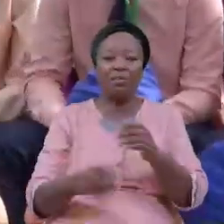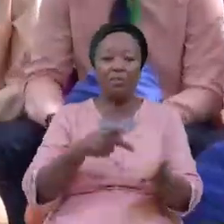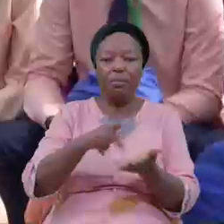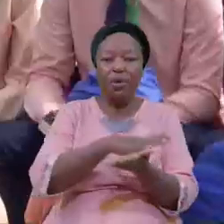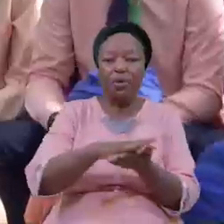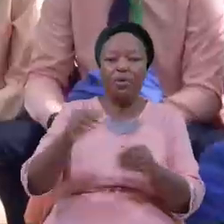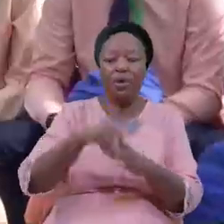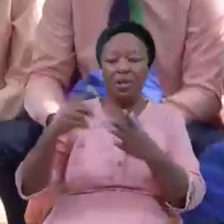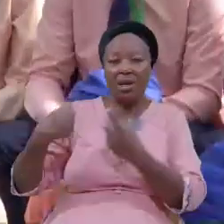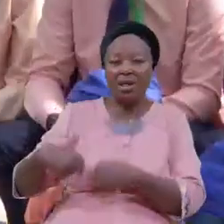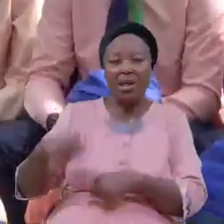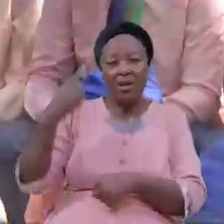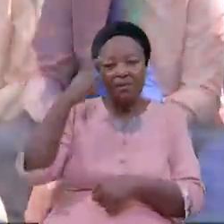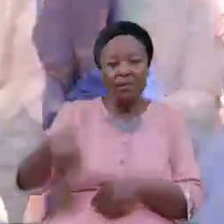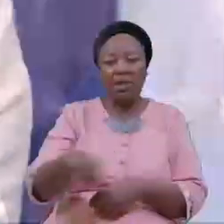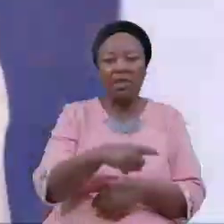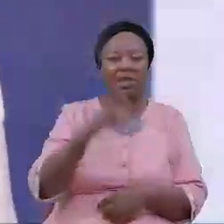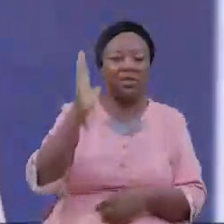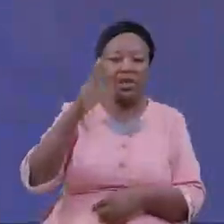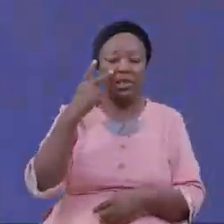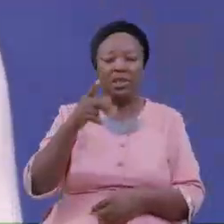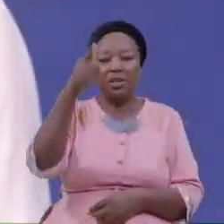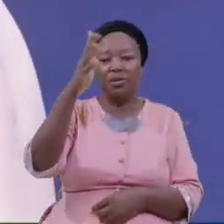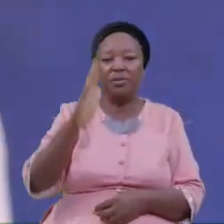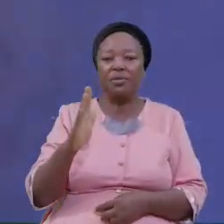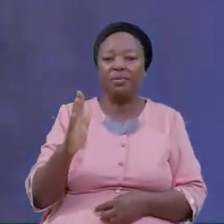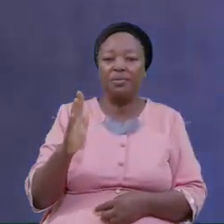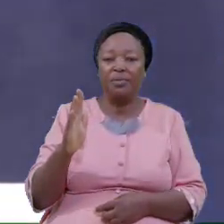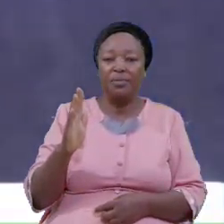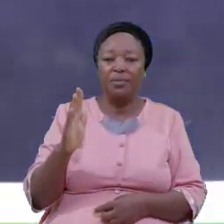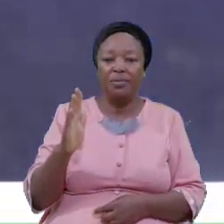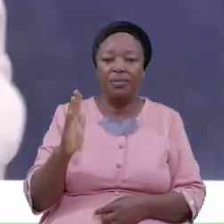for they shall see God.